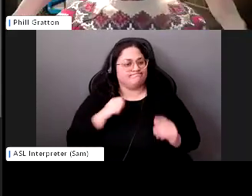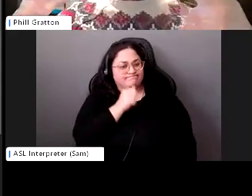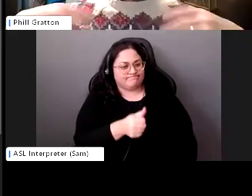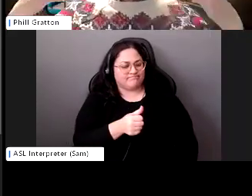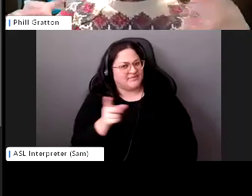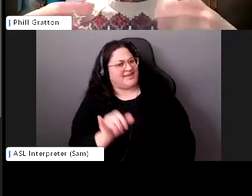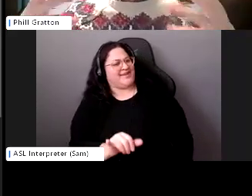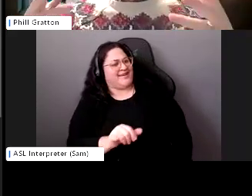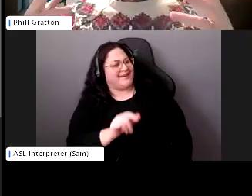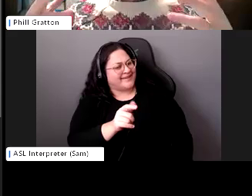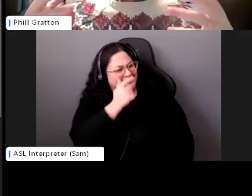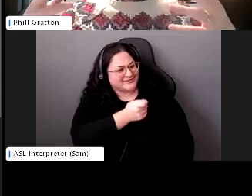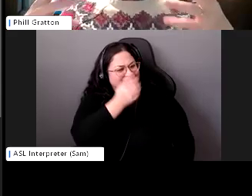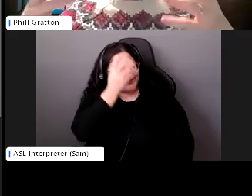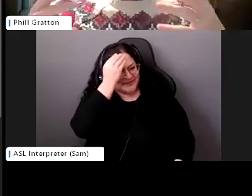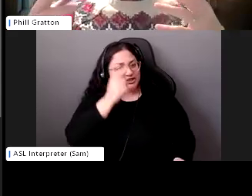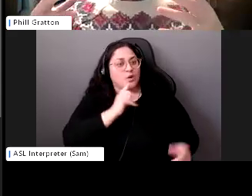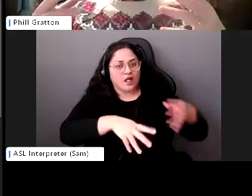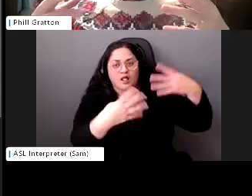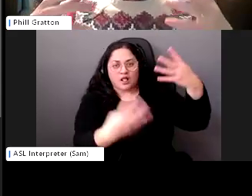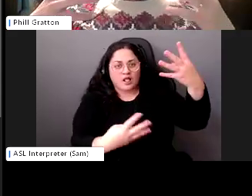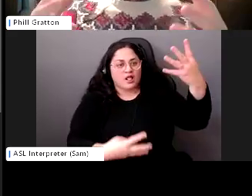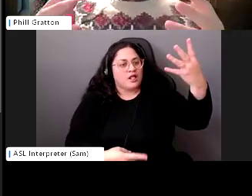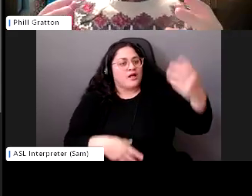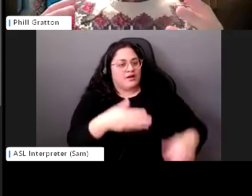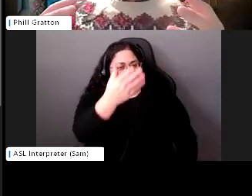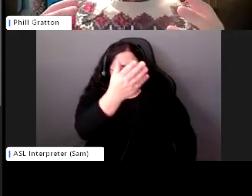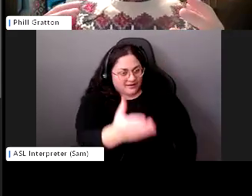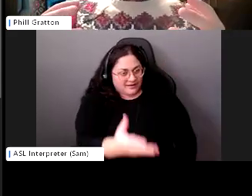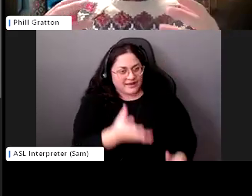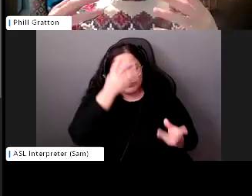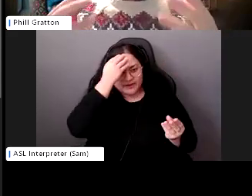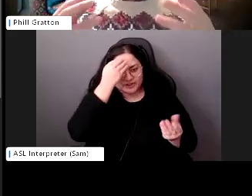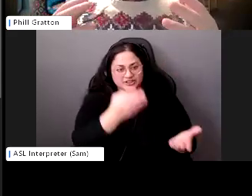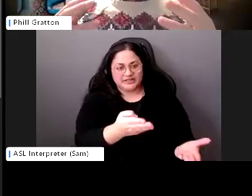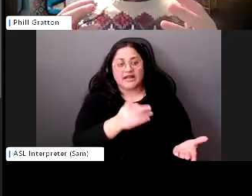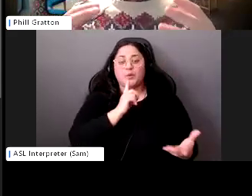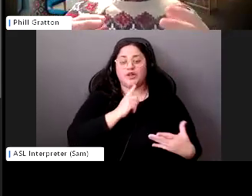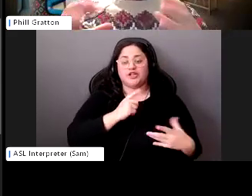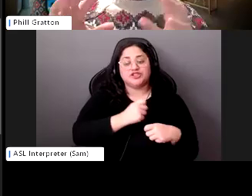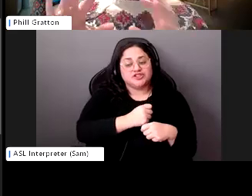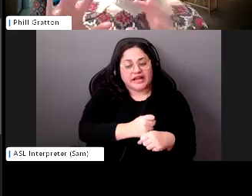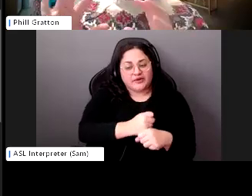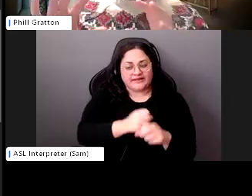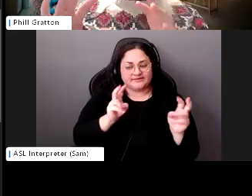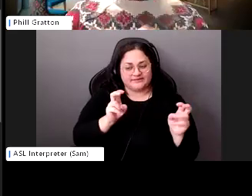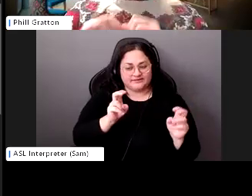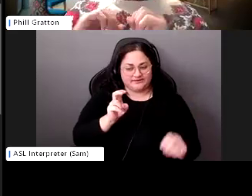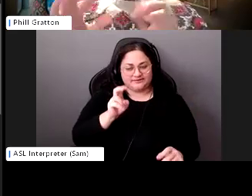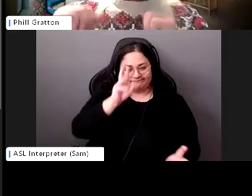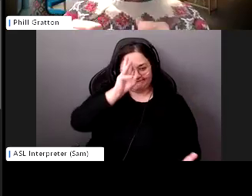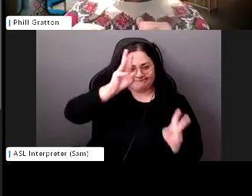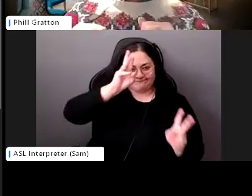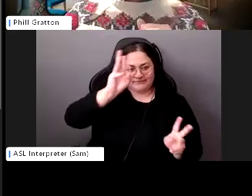it's going to keep on generating answers to you. So remember what we said, it's about generating content, right? So it's really, really good at that. And the content will